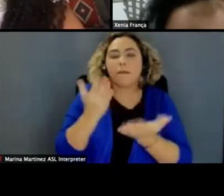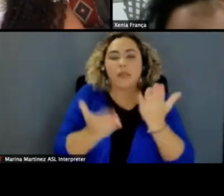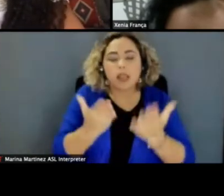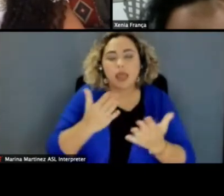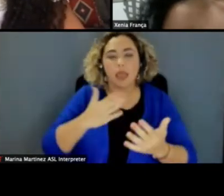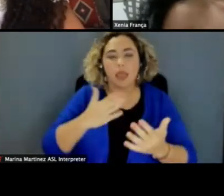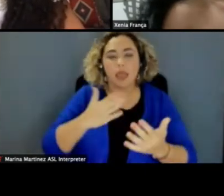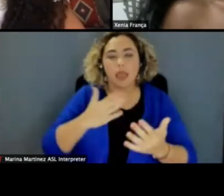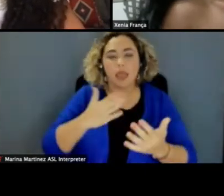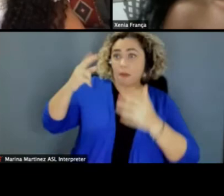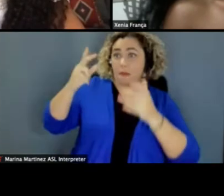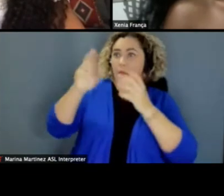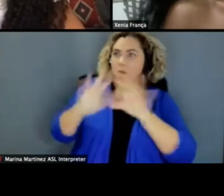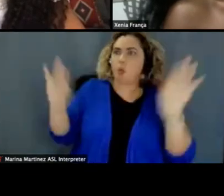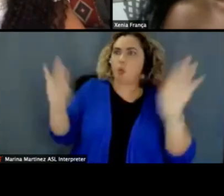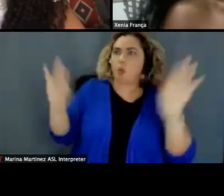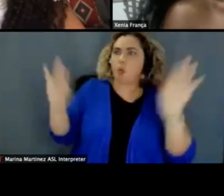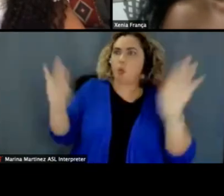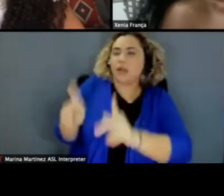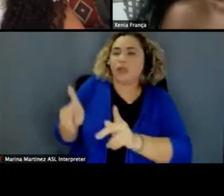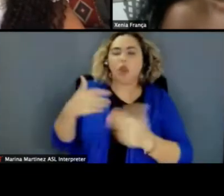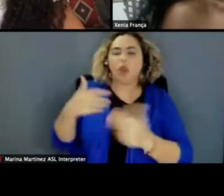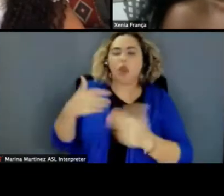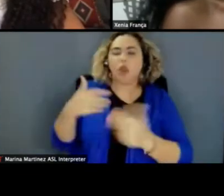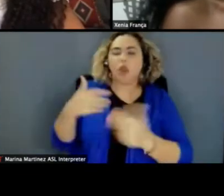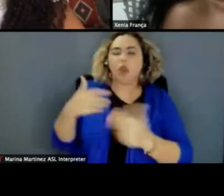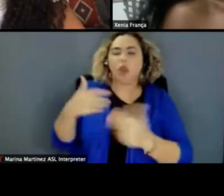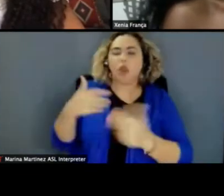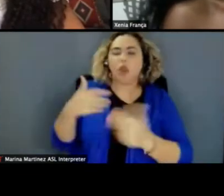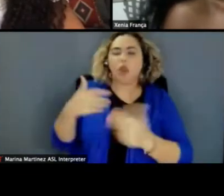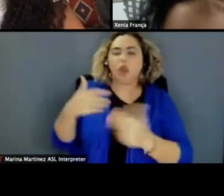historical figures. So I wanted to create something